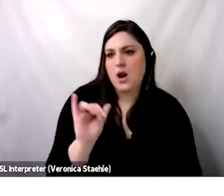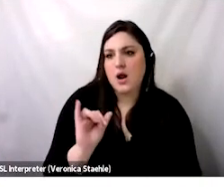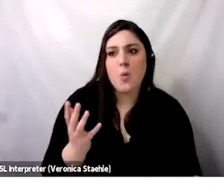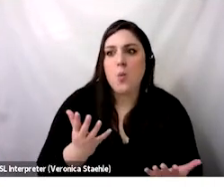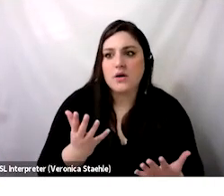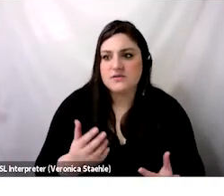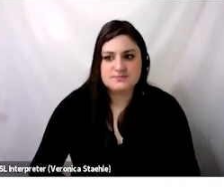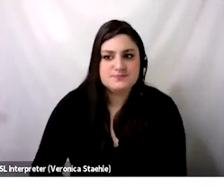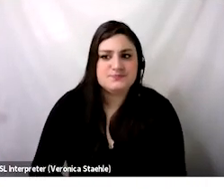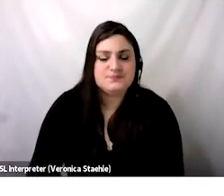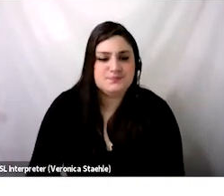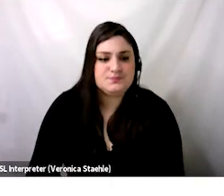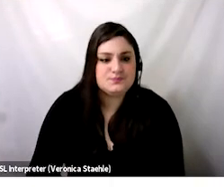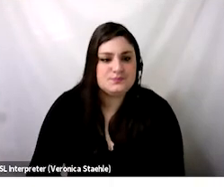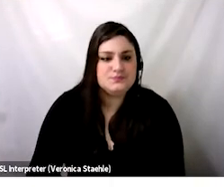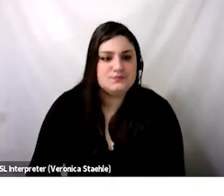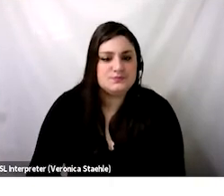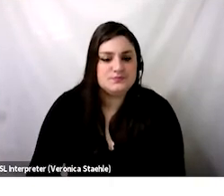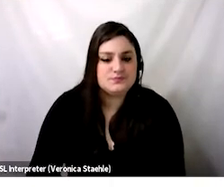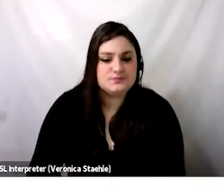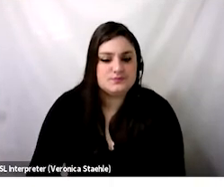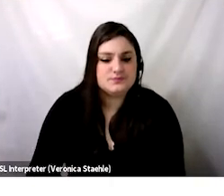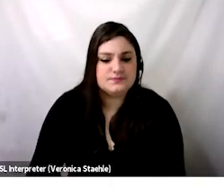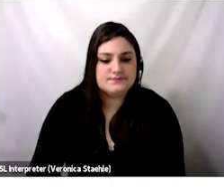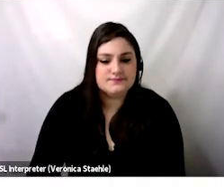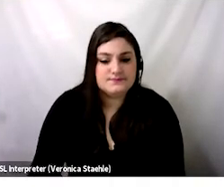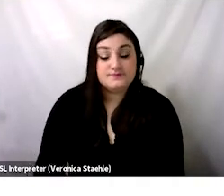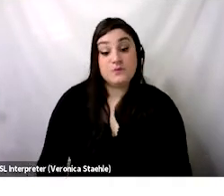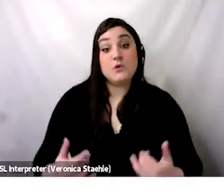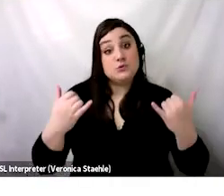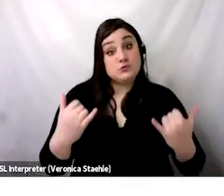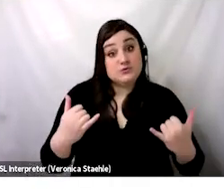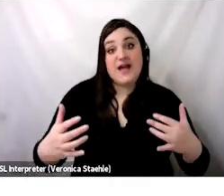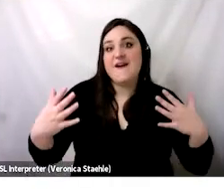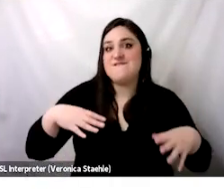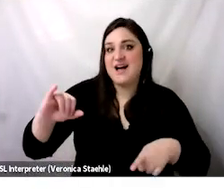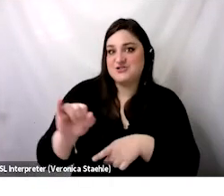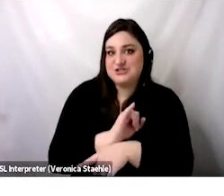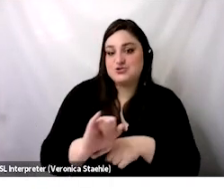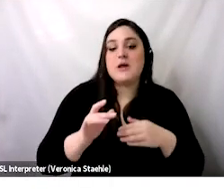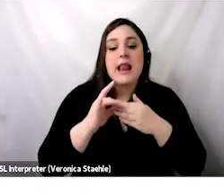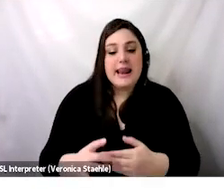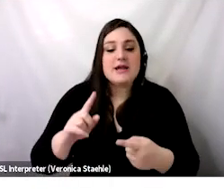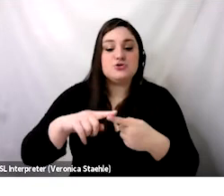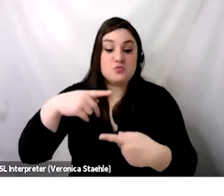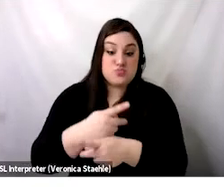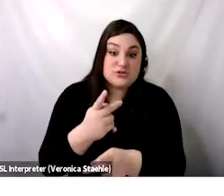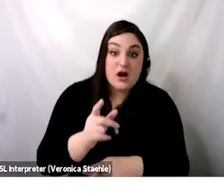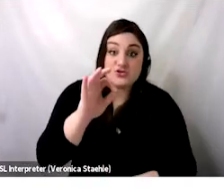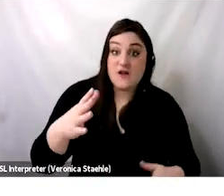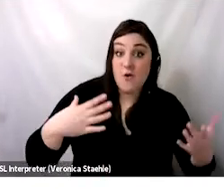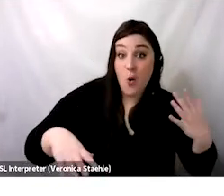Today, the fashion industry leads to the mass production of clothes that either end up